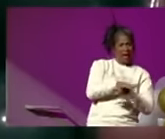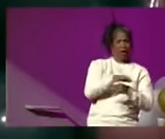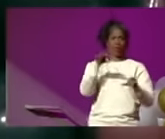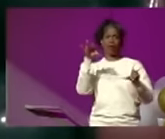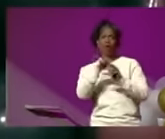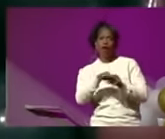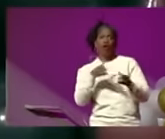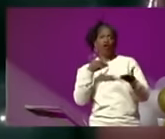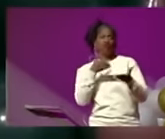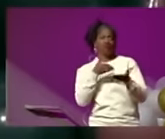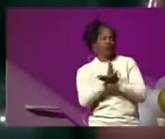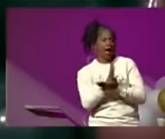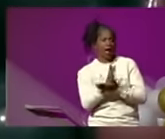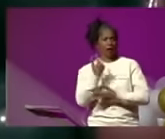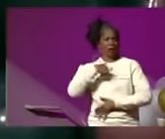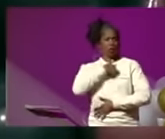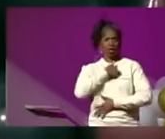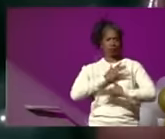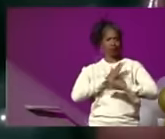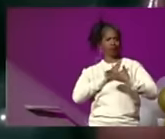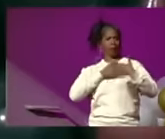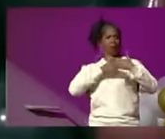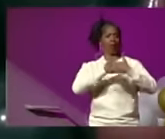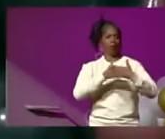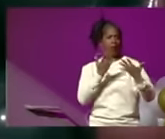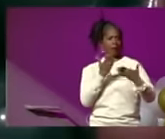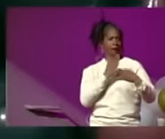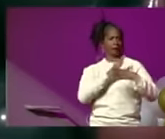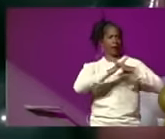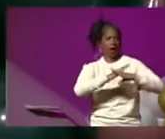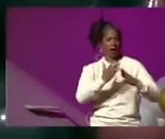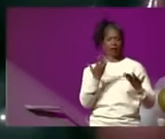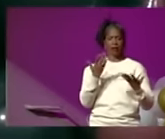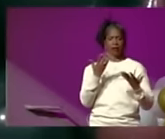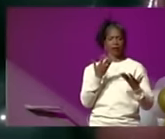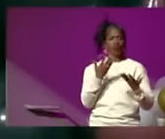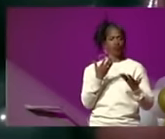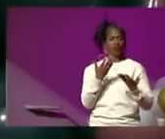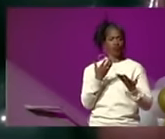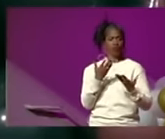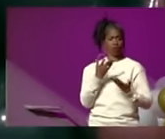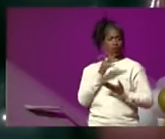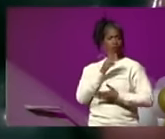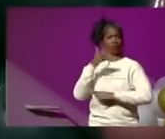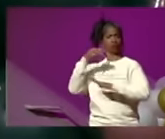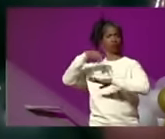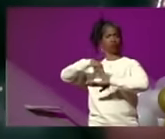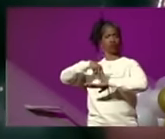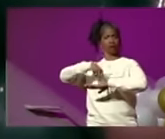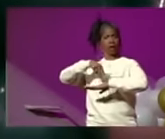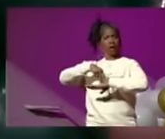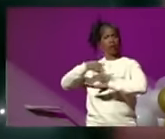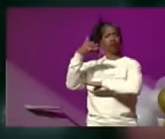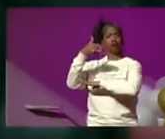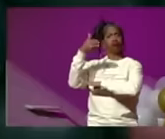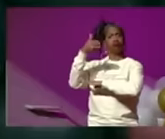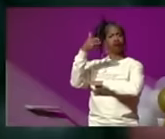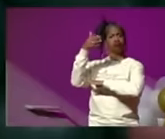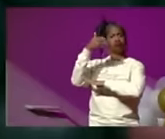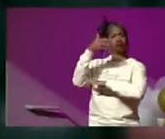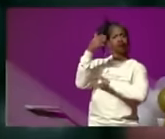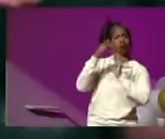voting rights that we did not have. He was articulating the American nightmare before he was pushed